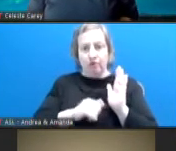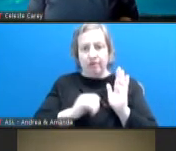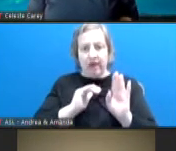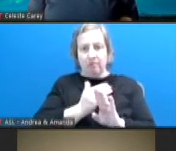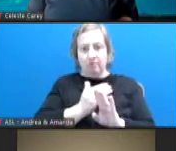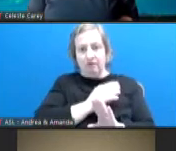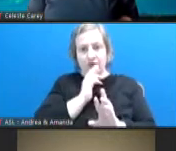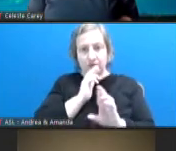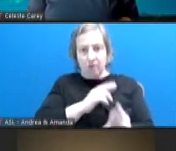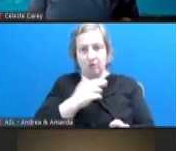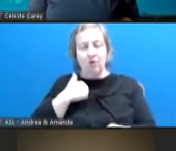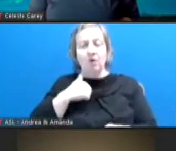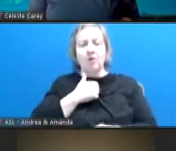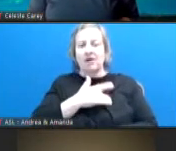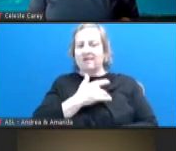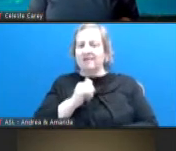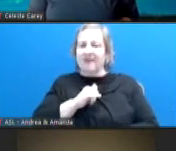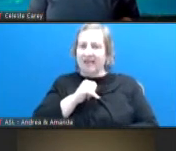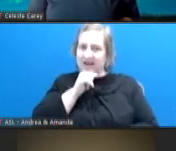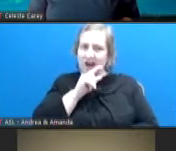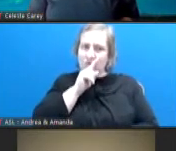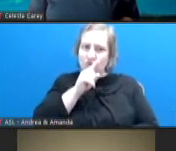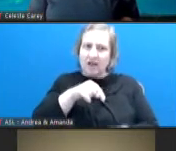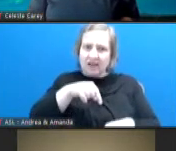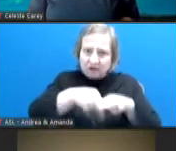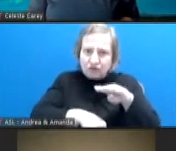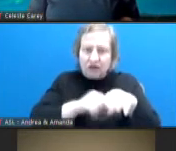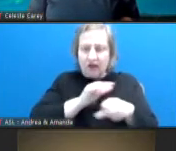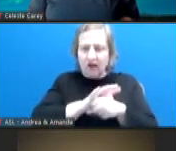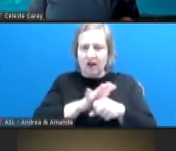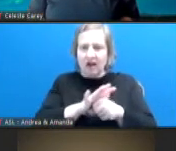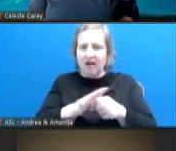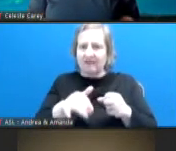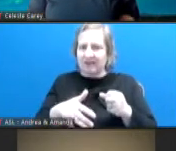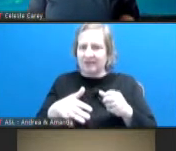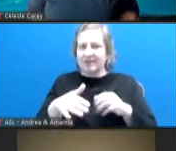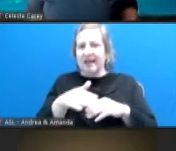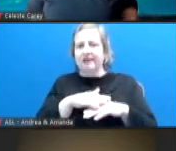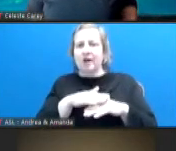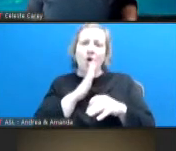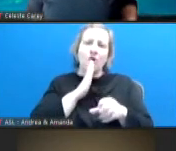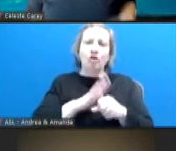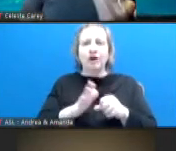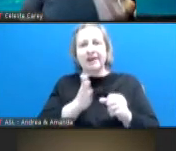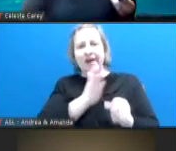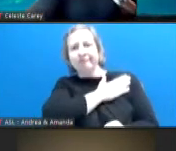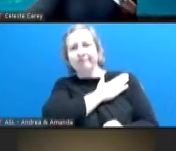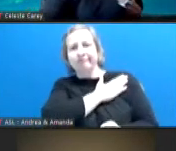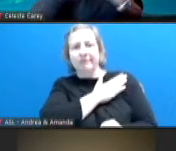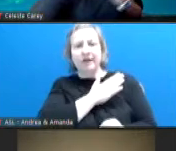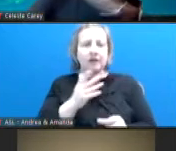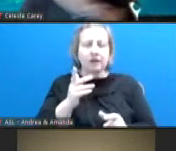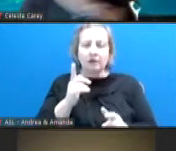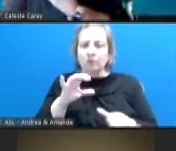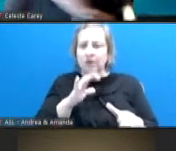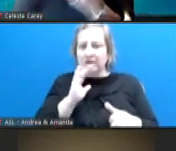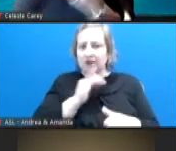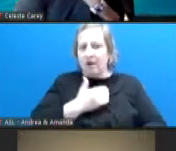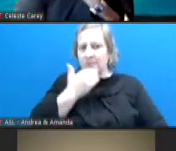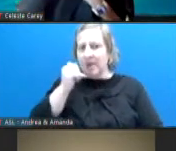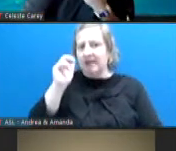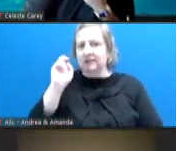that we felt it wasn't really critical enough. It was sort of, you know, we did a good job kind of thing, but we did the best we could. And